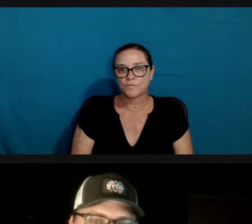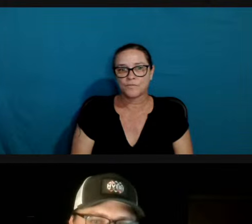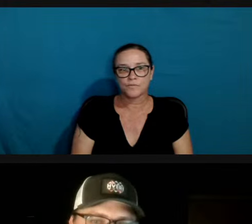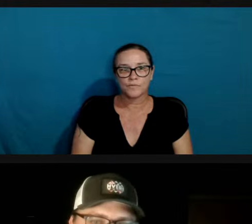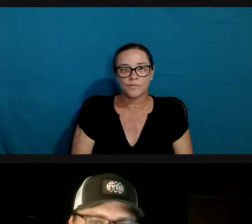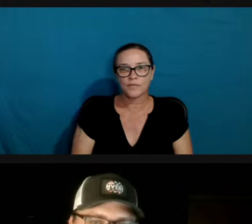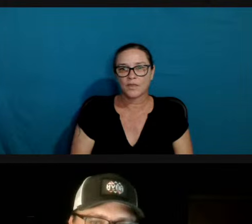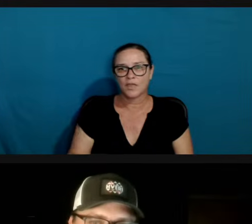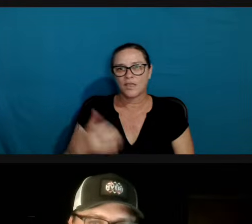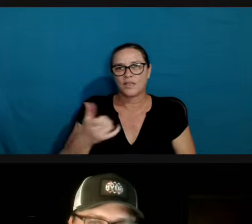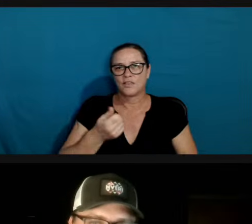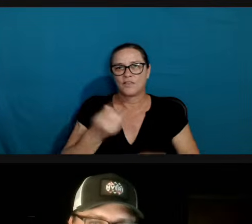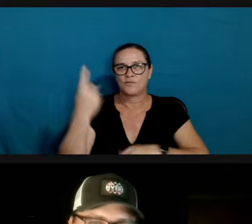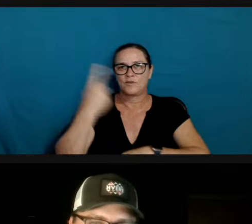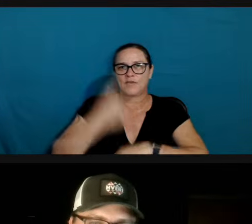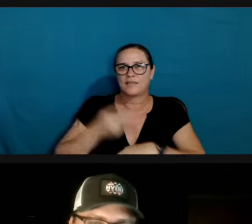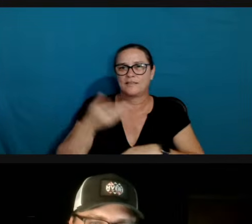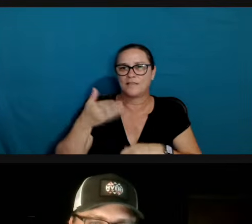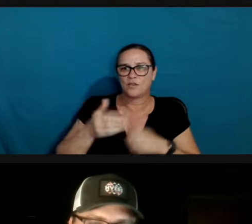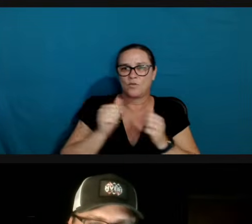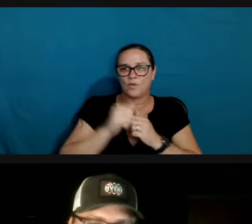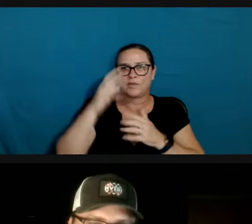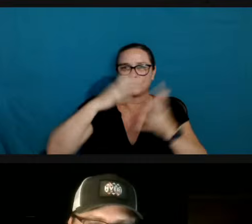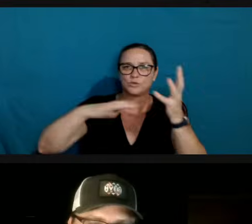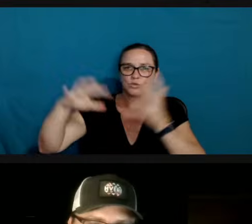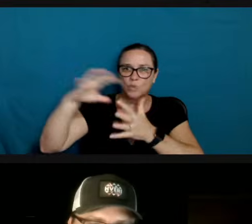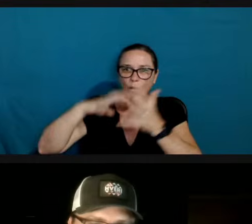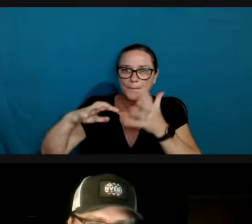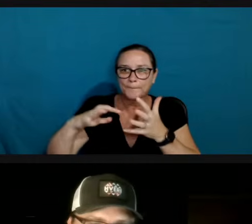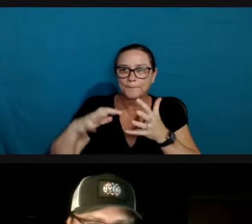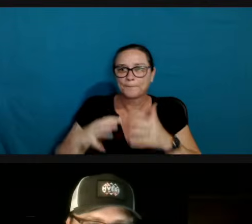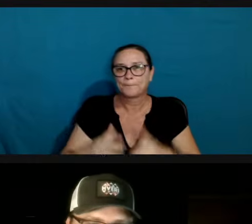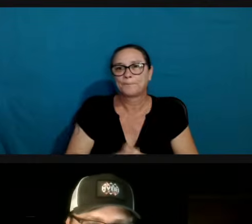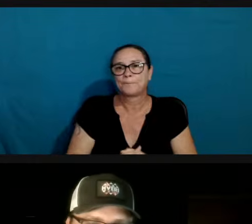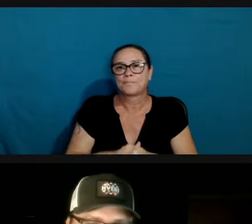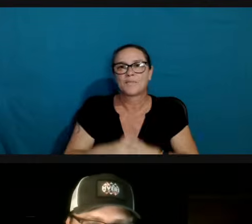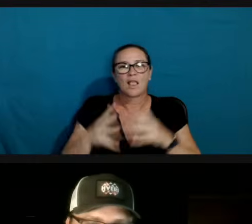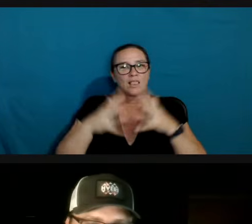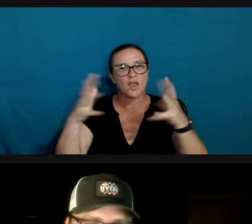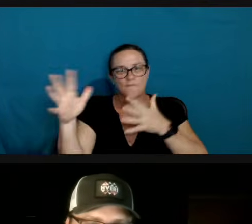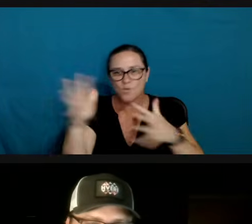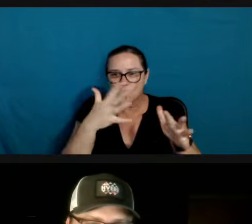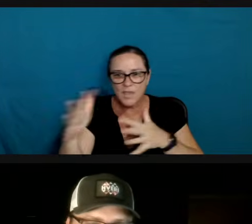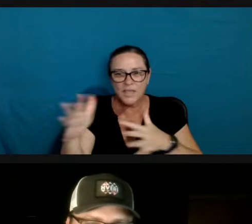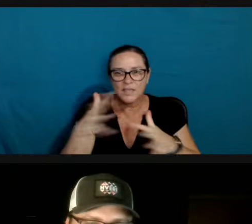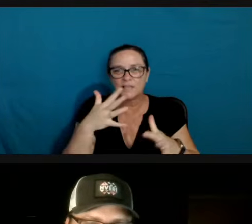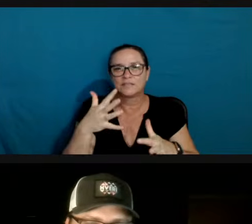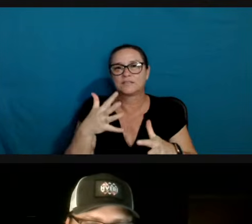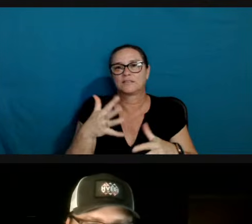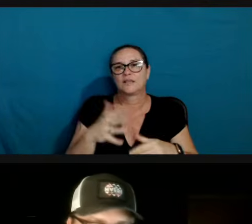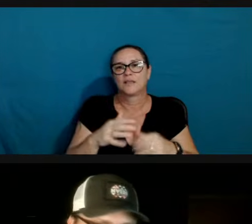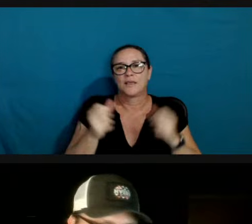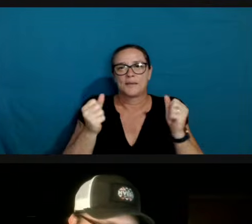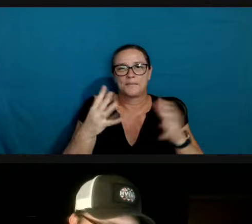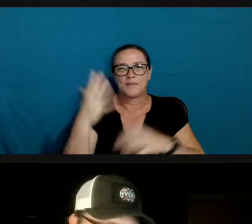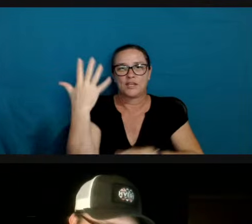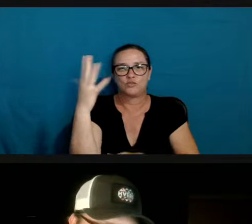few days there with the storm. A lot of rain, a lot of wind, and ended up toppling a whole bunch of